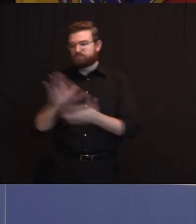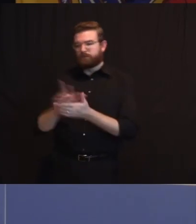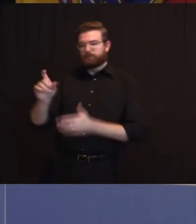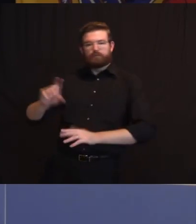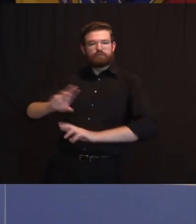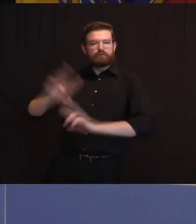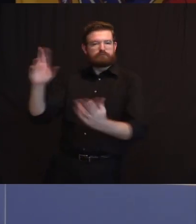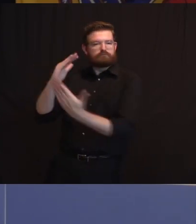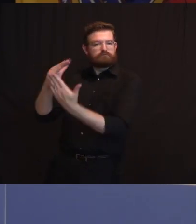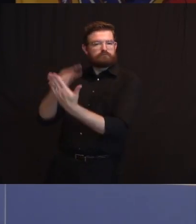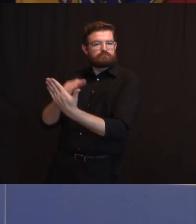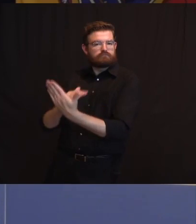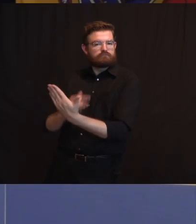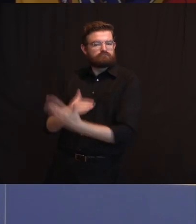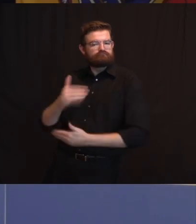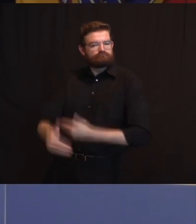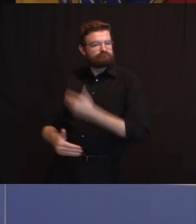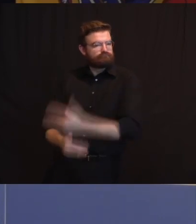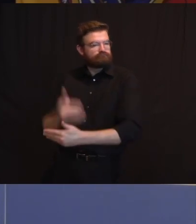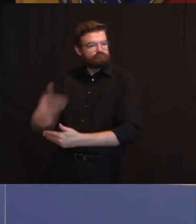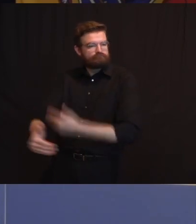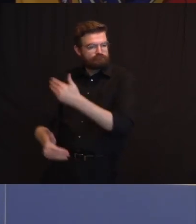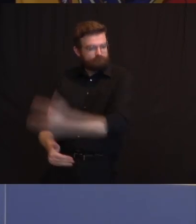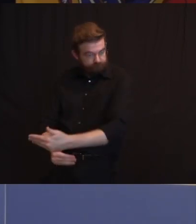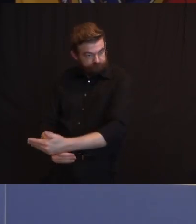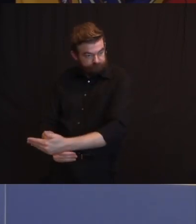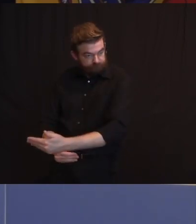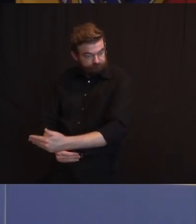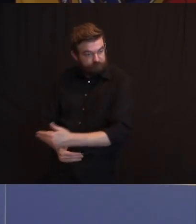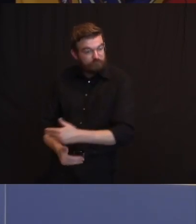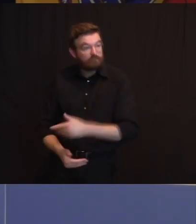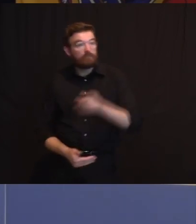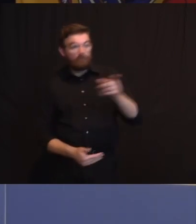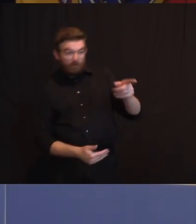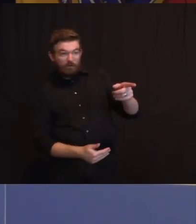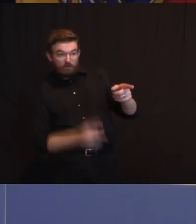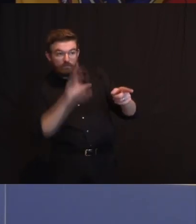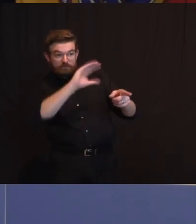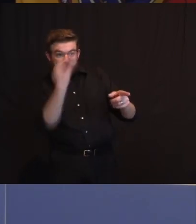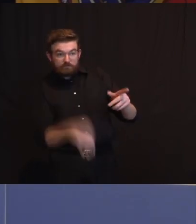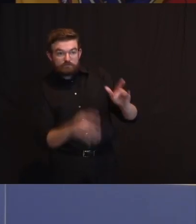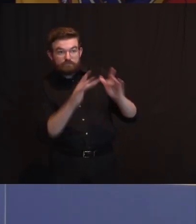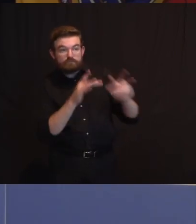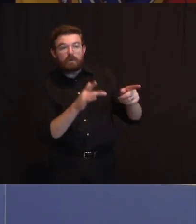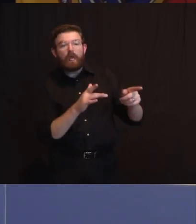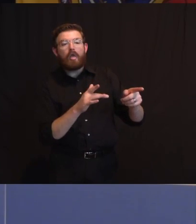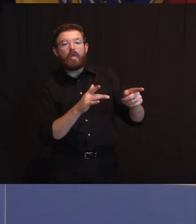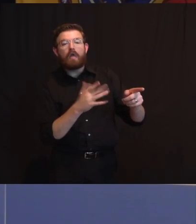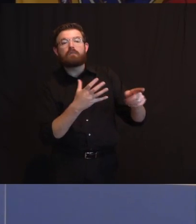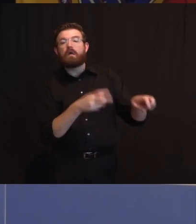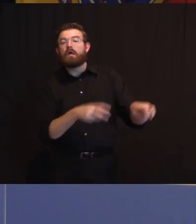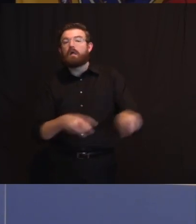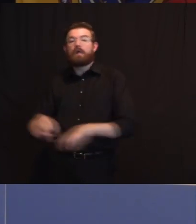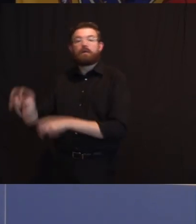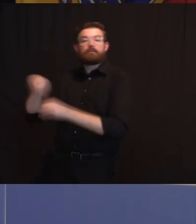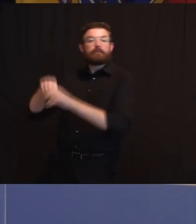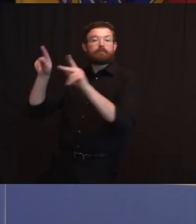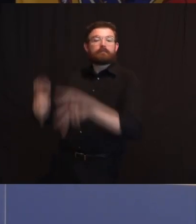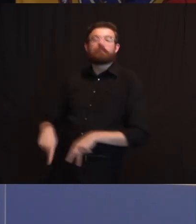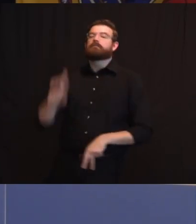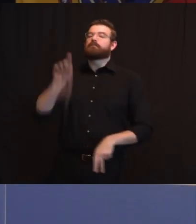learning to transition back to in-person services. These procedures should be designed to ensure that families can